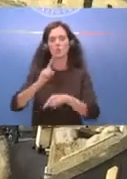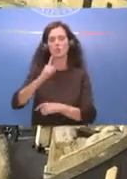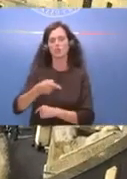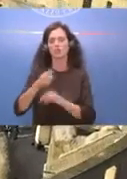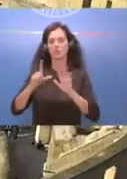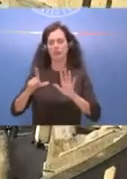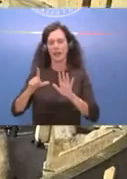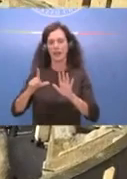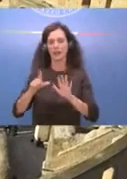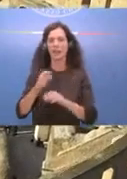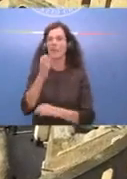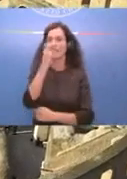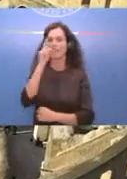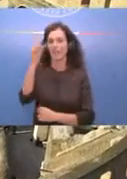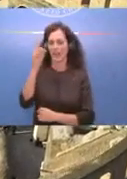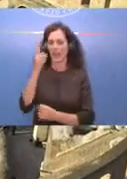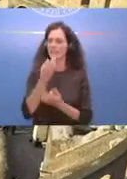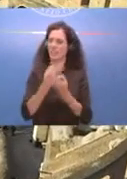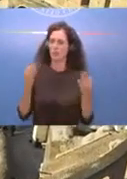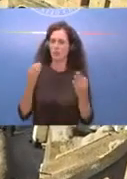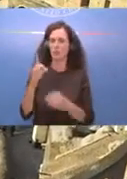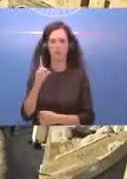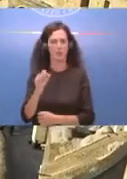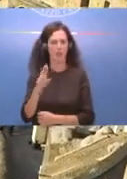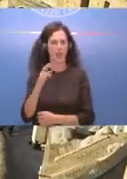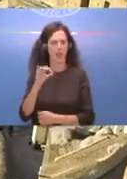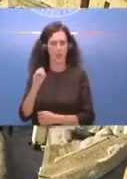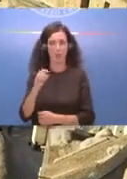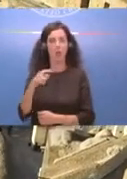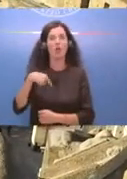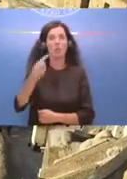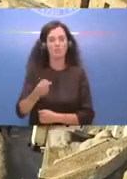the doubt di presidenza